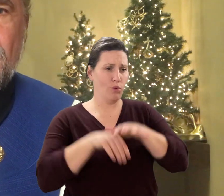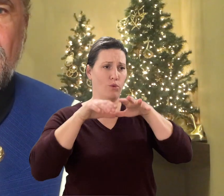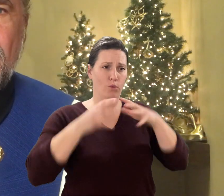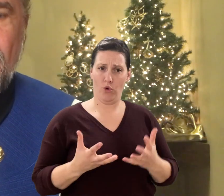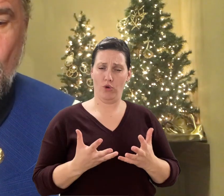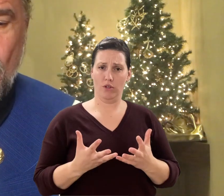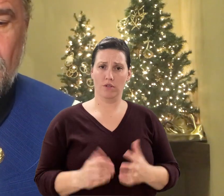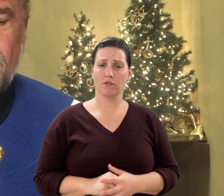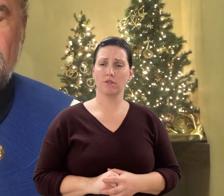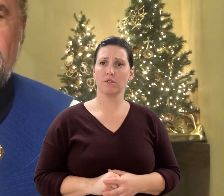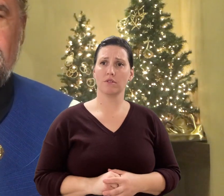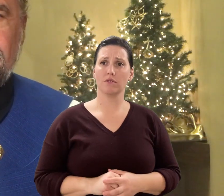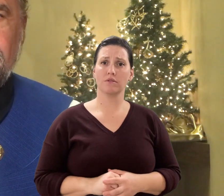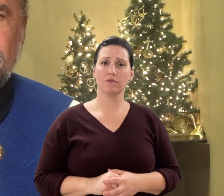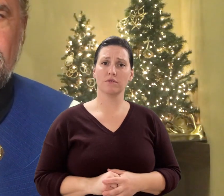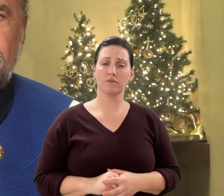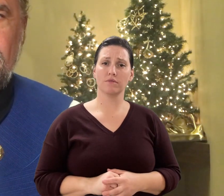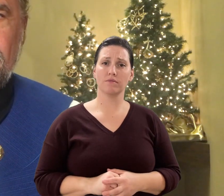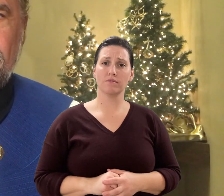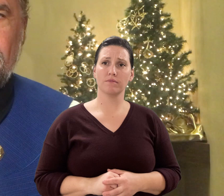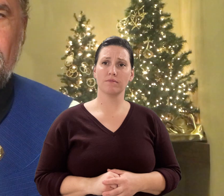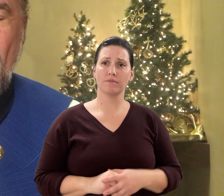Savior of the world.